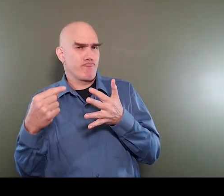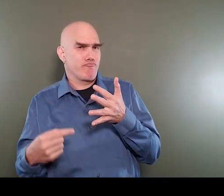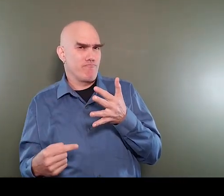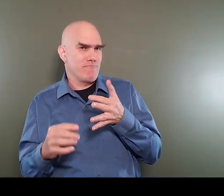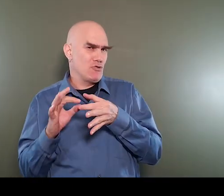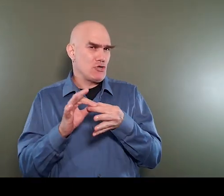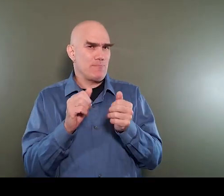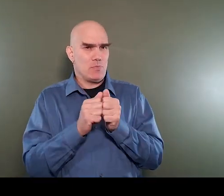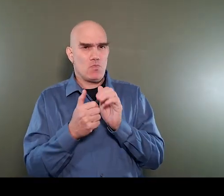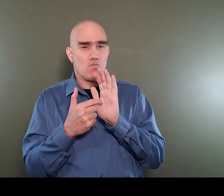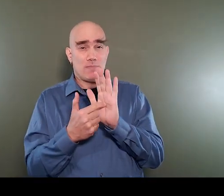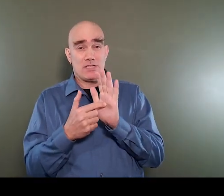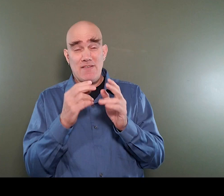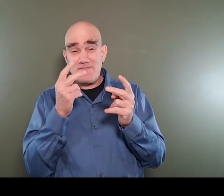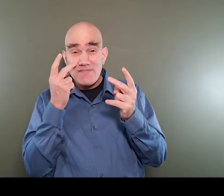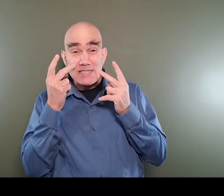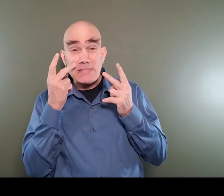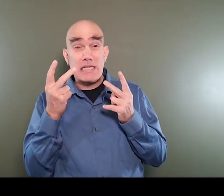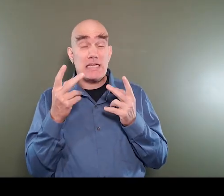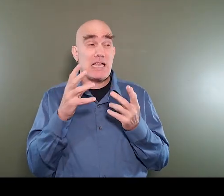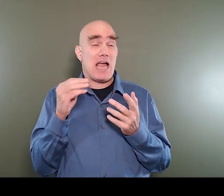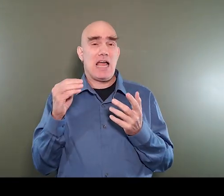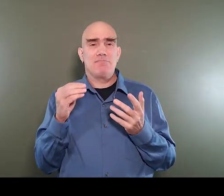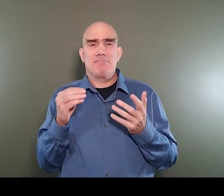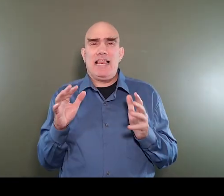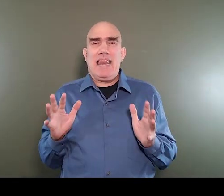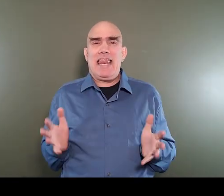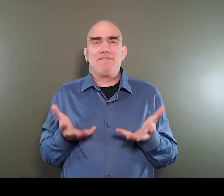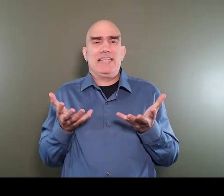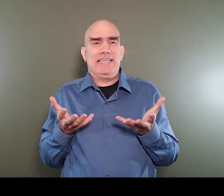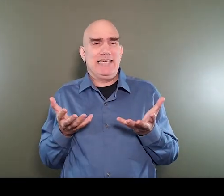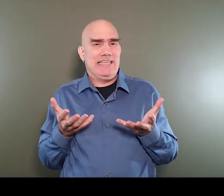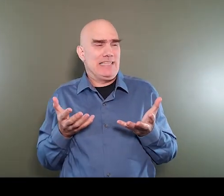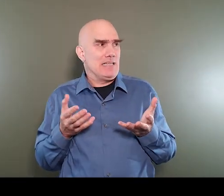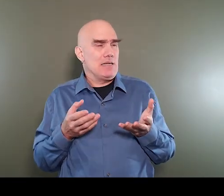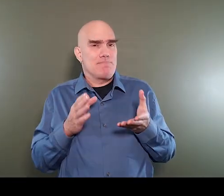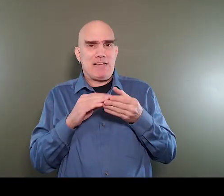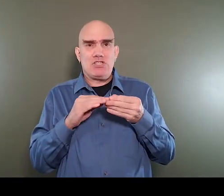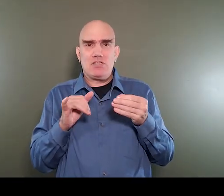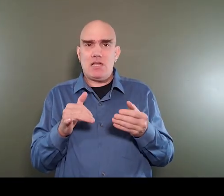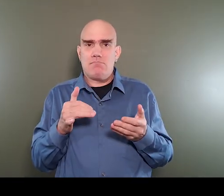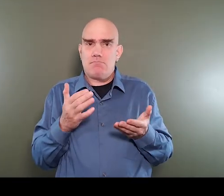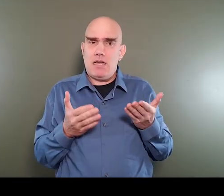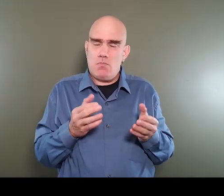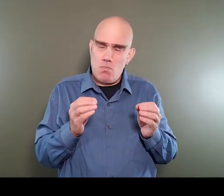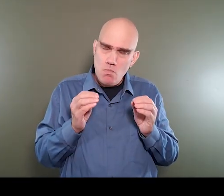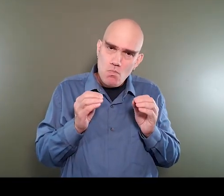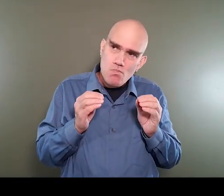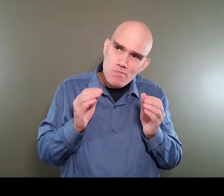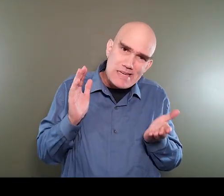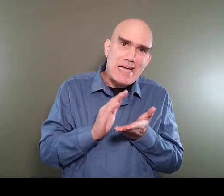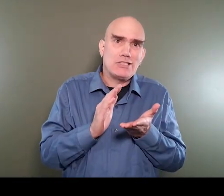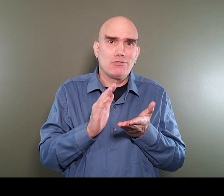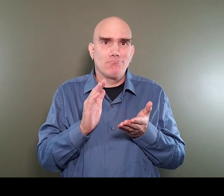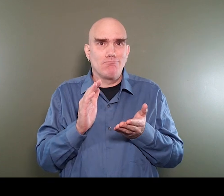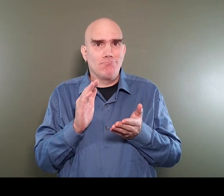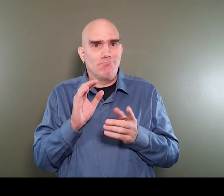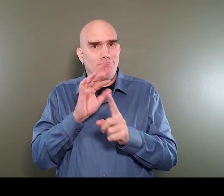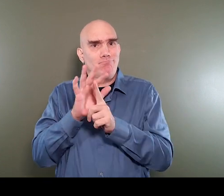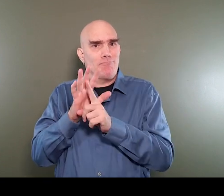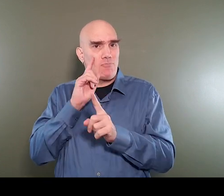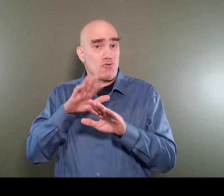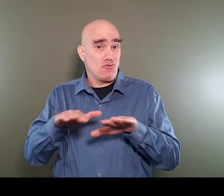outlined in terms of representation and visibility and, lifting up messages that might